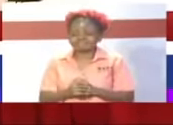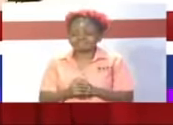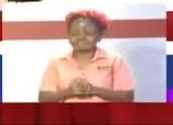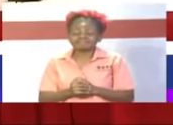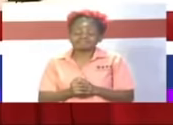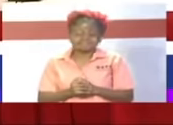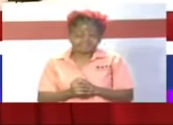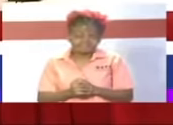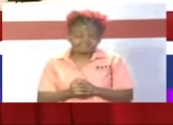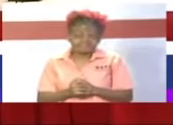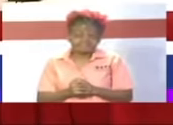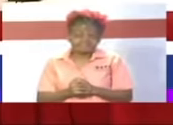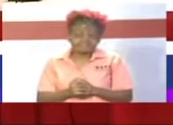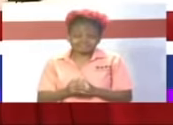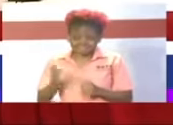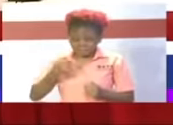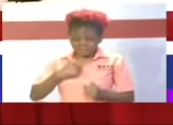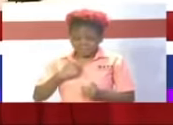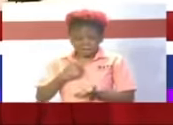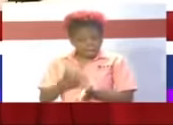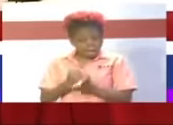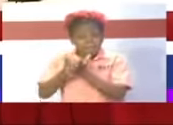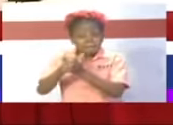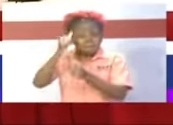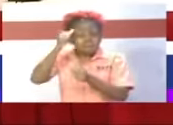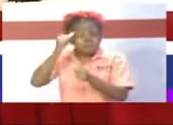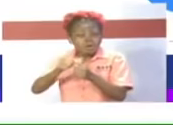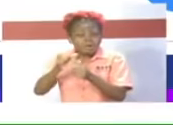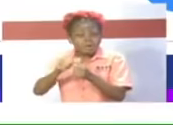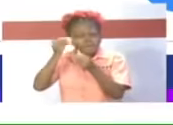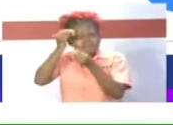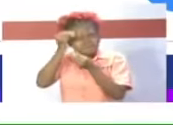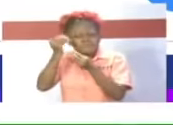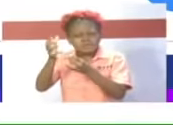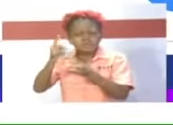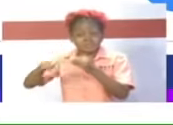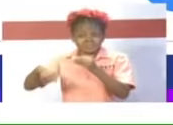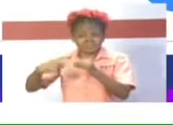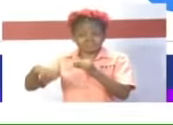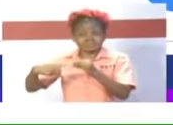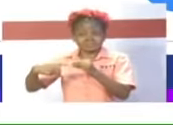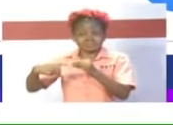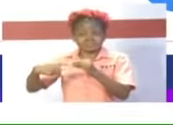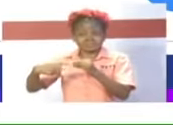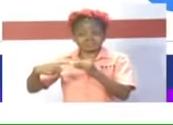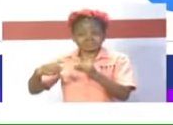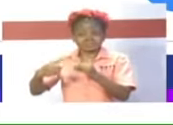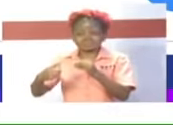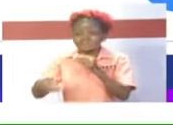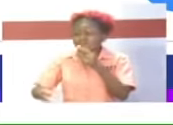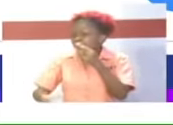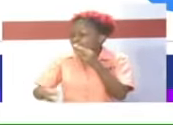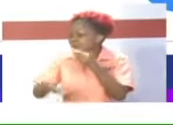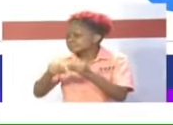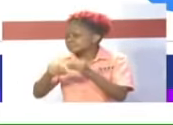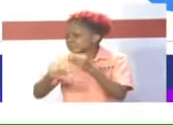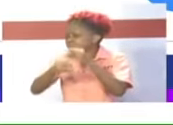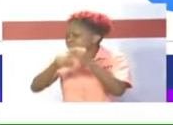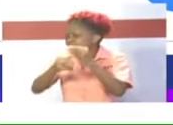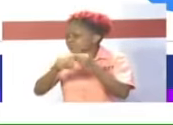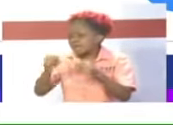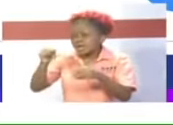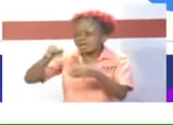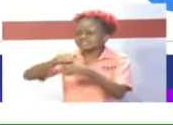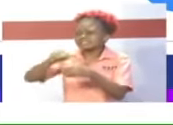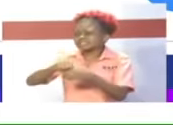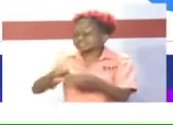Well, actually, just a reminder on the data on excess deaths. I had in the past asked Dr. Parasram, and he said that in the future you would